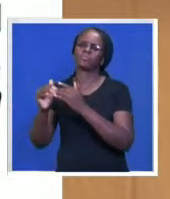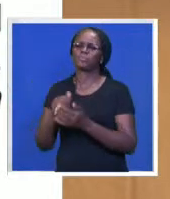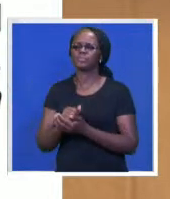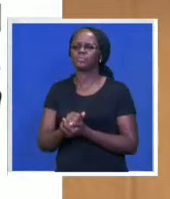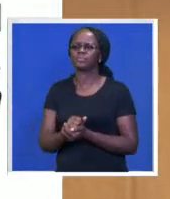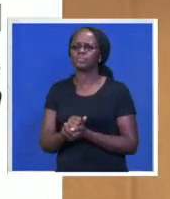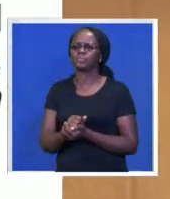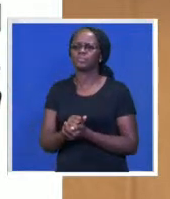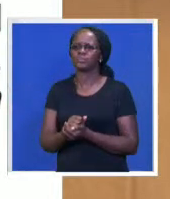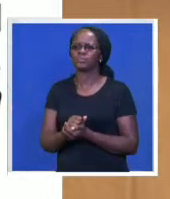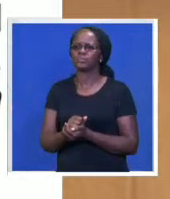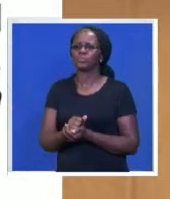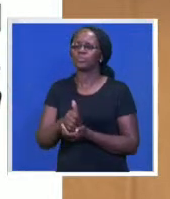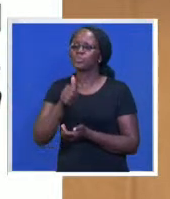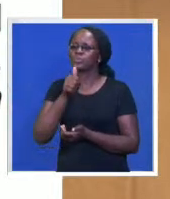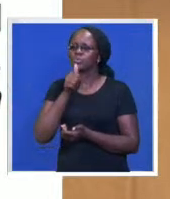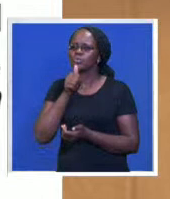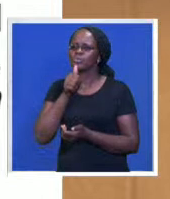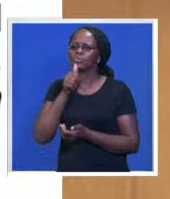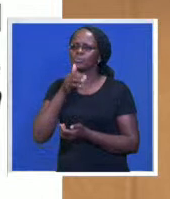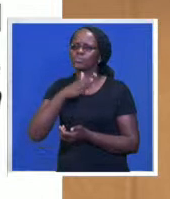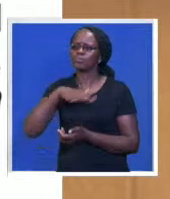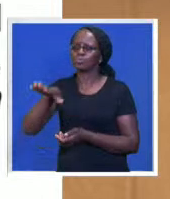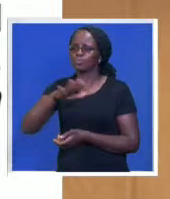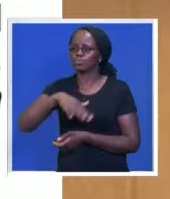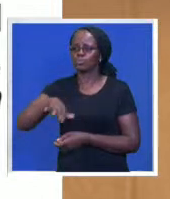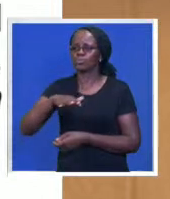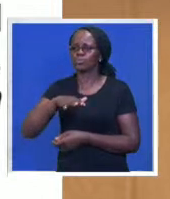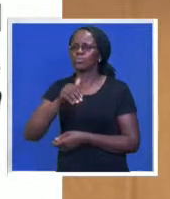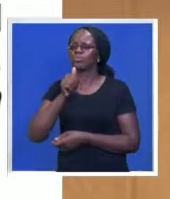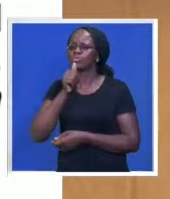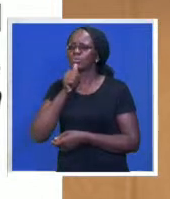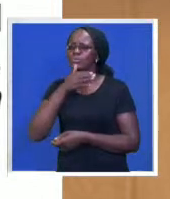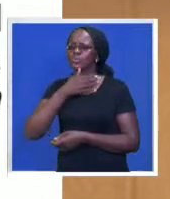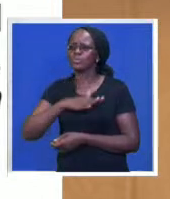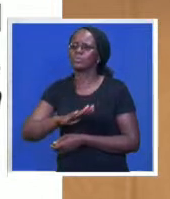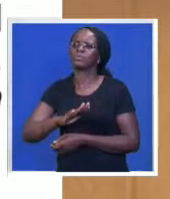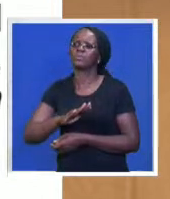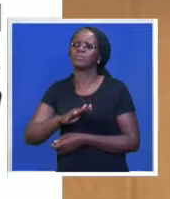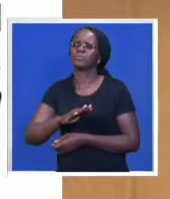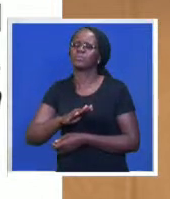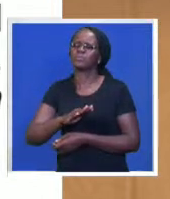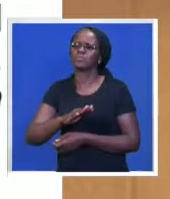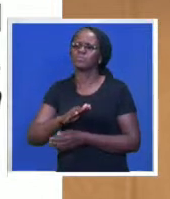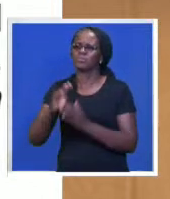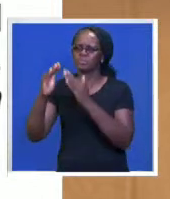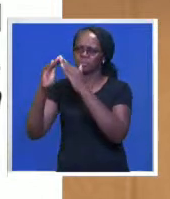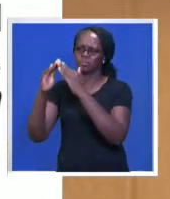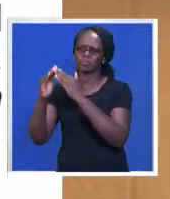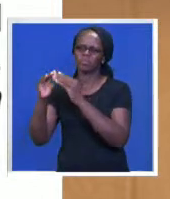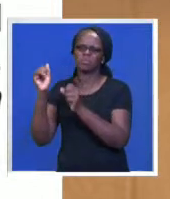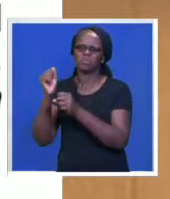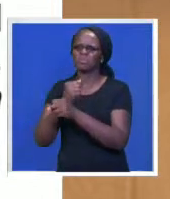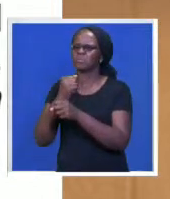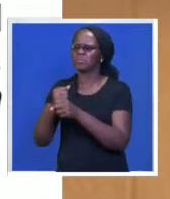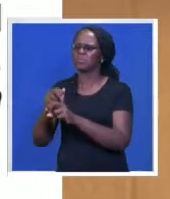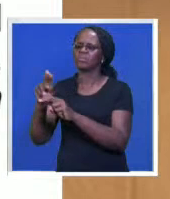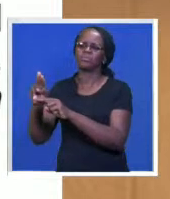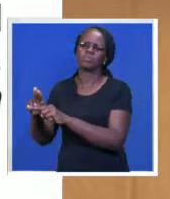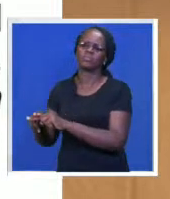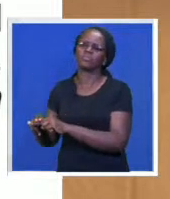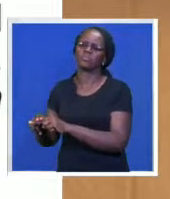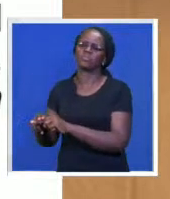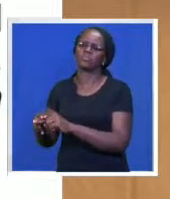likes. You need to have shelter. You cannot just live under trees. You need shelter. So we grow these trees and then we get wood from